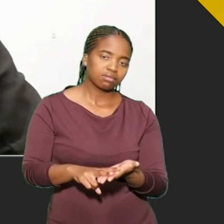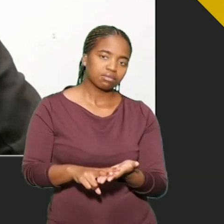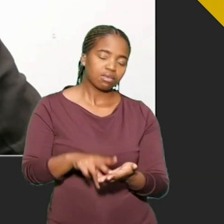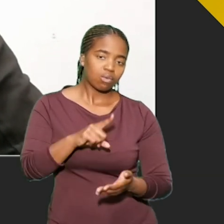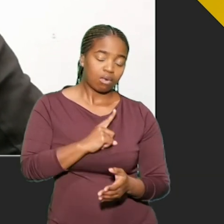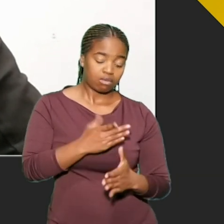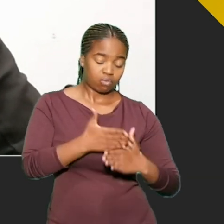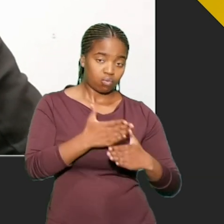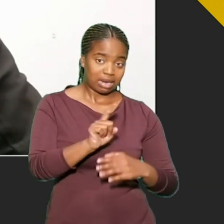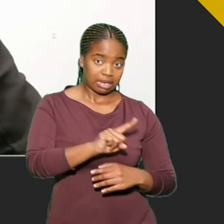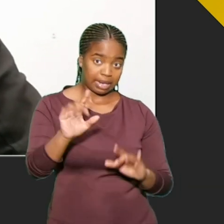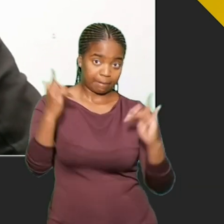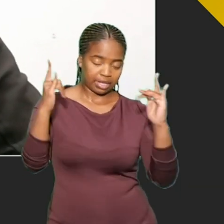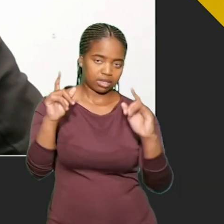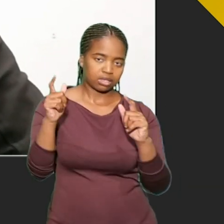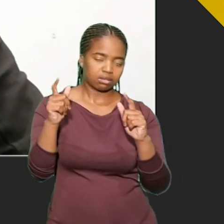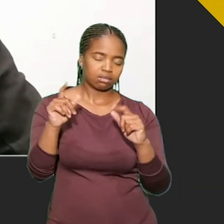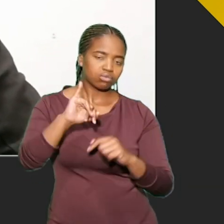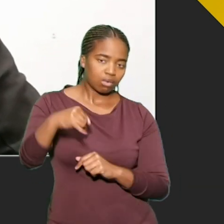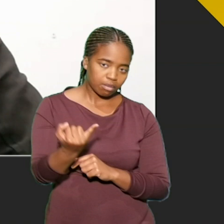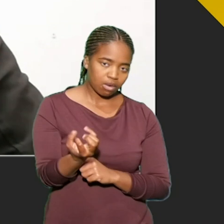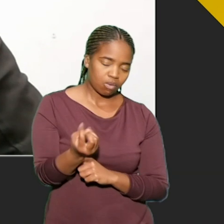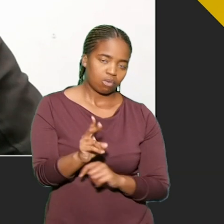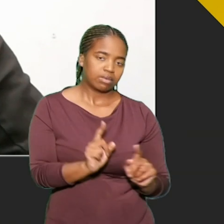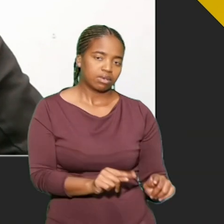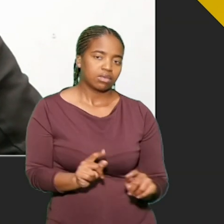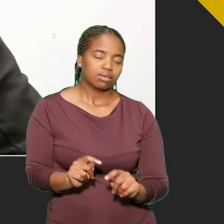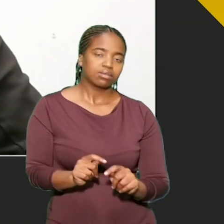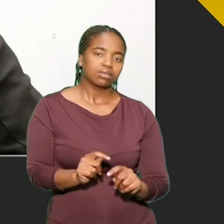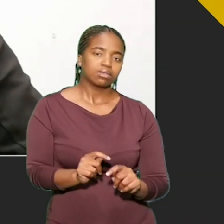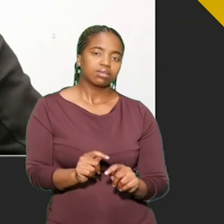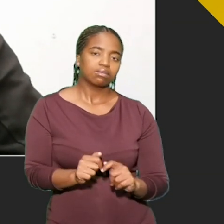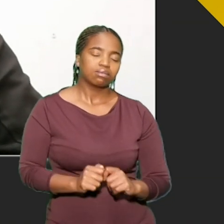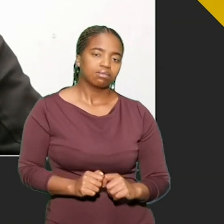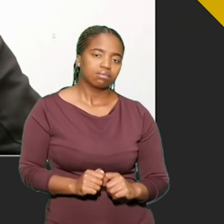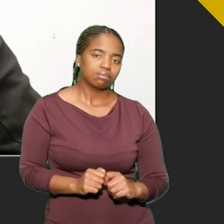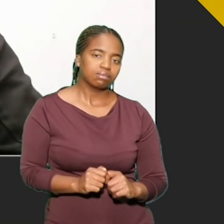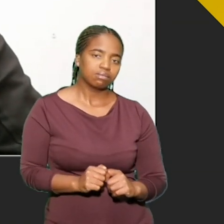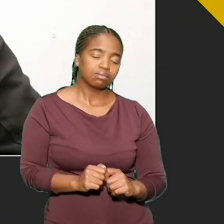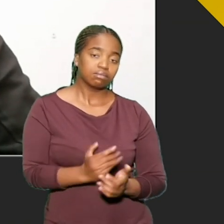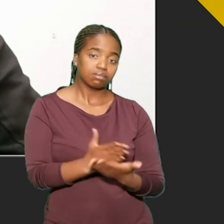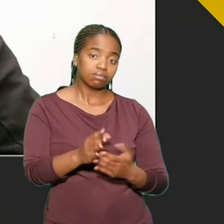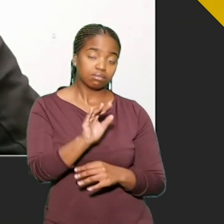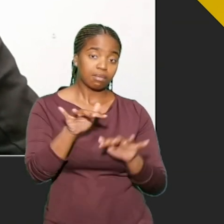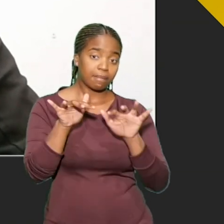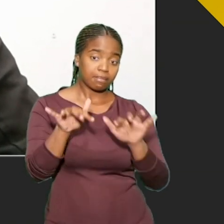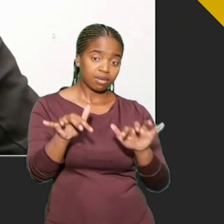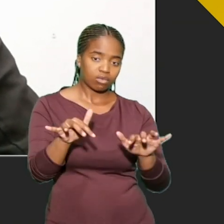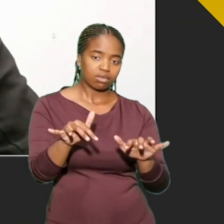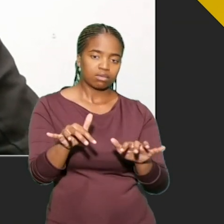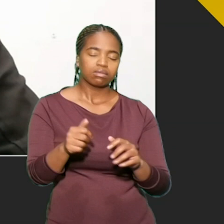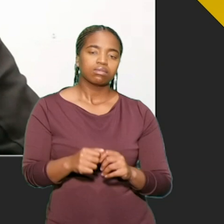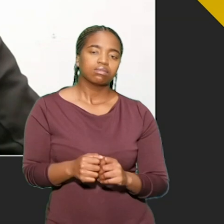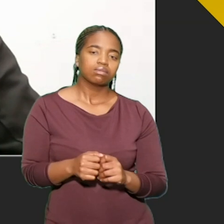in big cities or in Johannesburg or in Cape Town. Mara Rikosia, una batu aneba kutula,